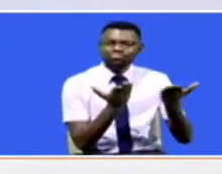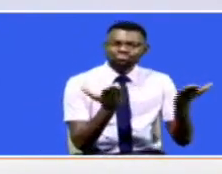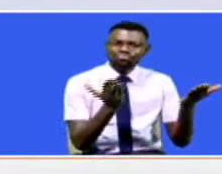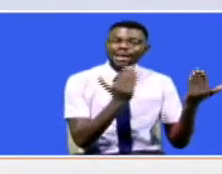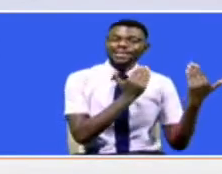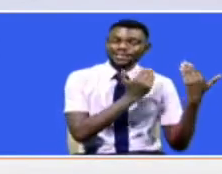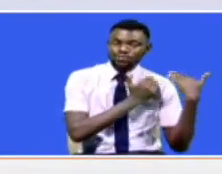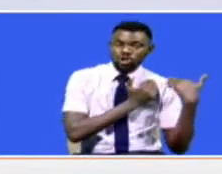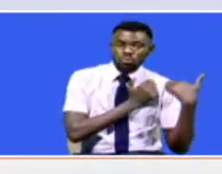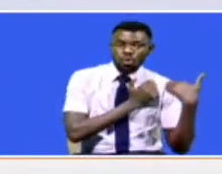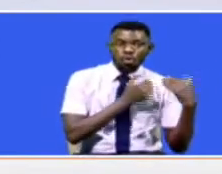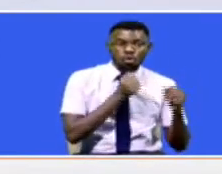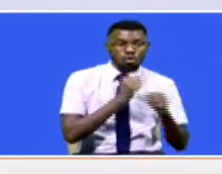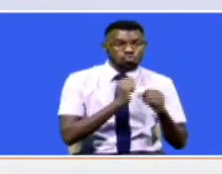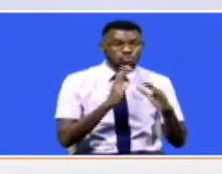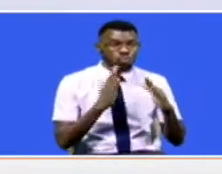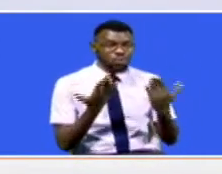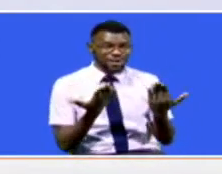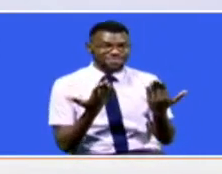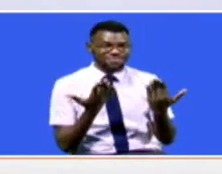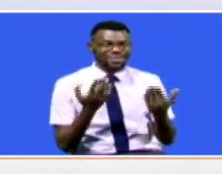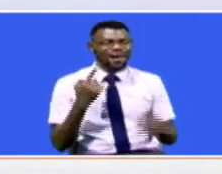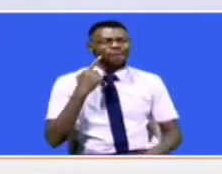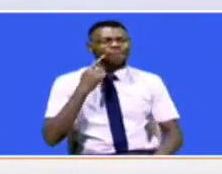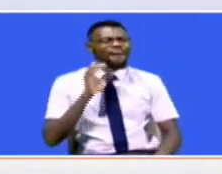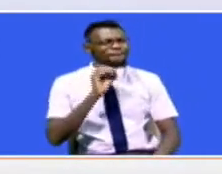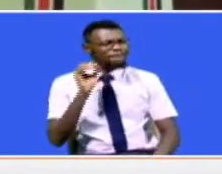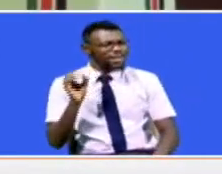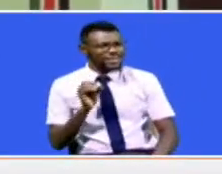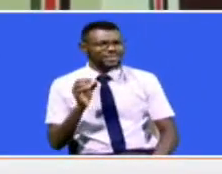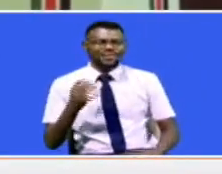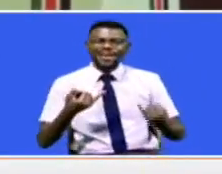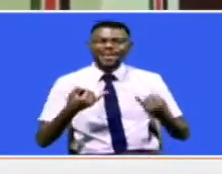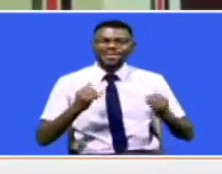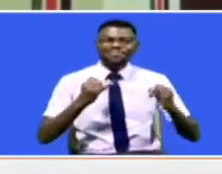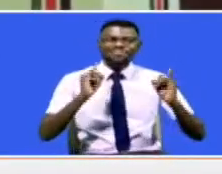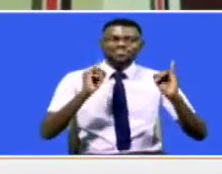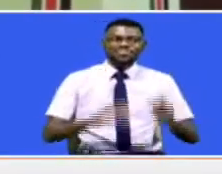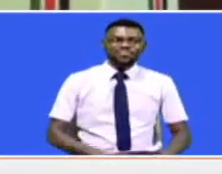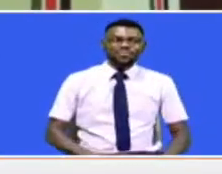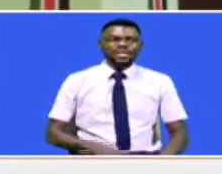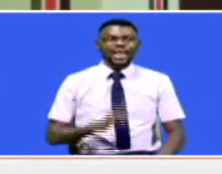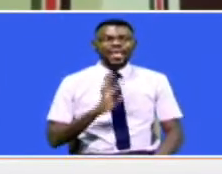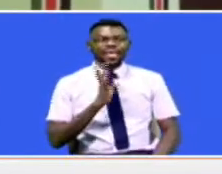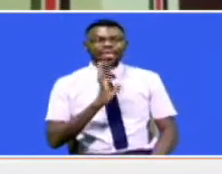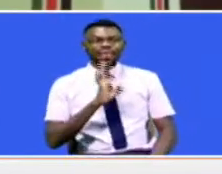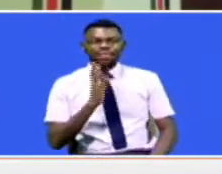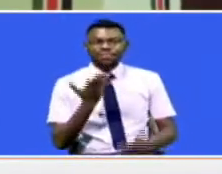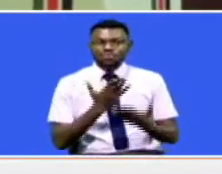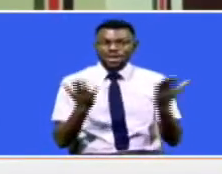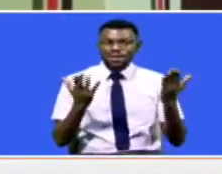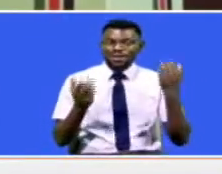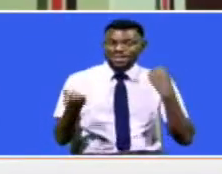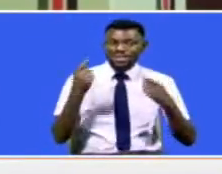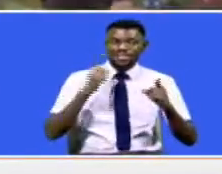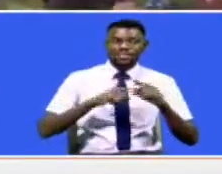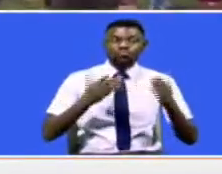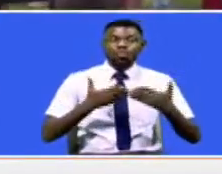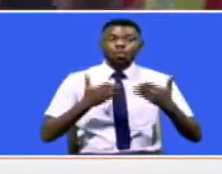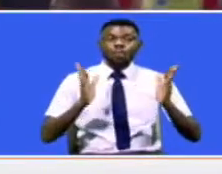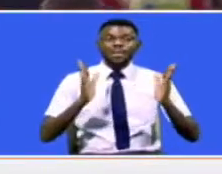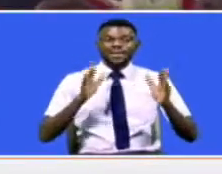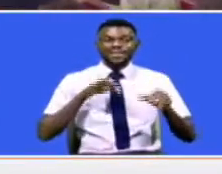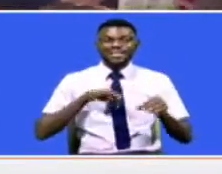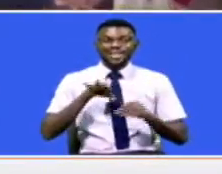ensure 100% compliance. Gachagua spoke in Kericho when he officially opened the inaugural